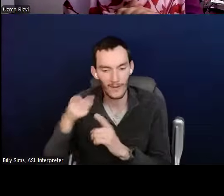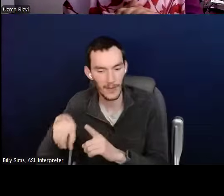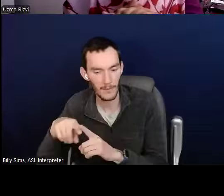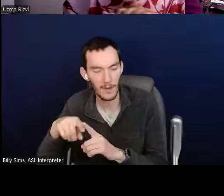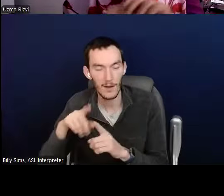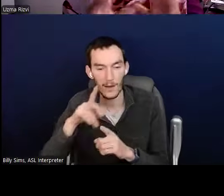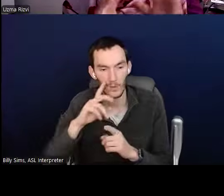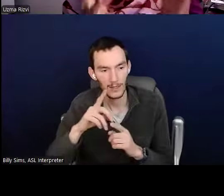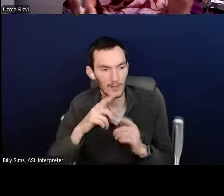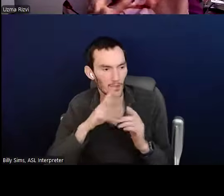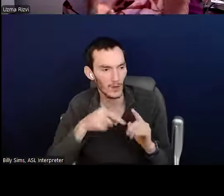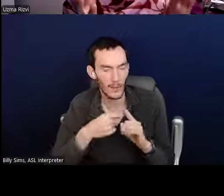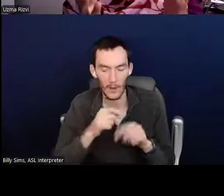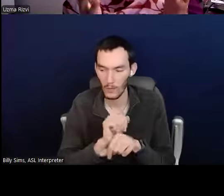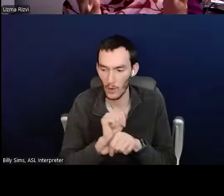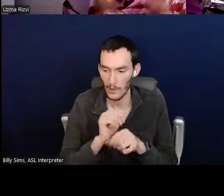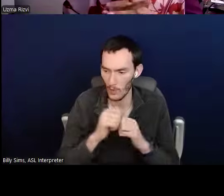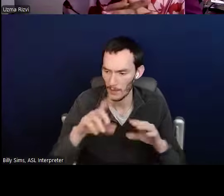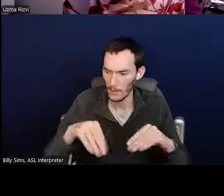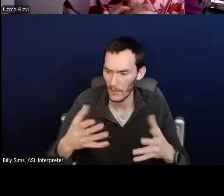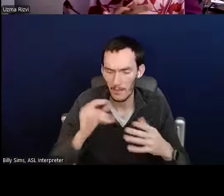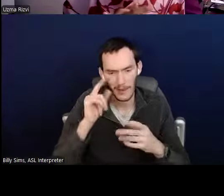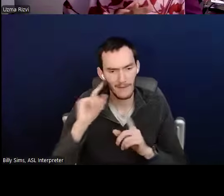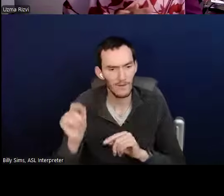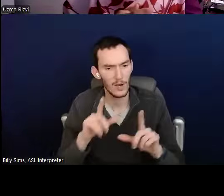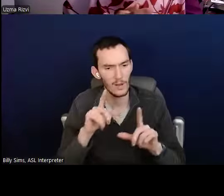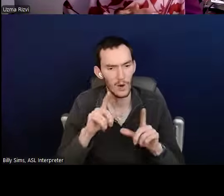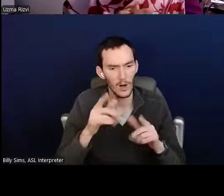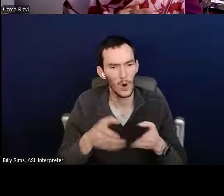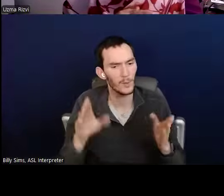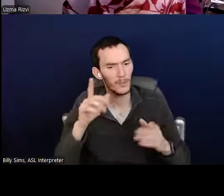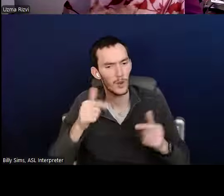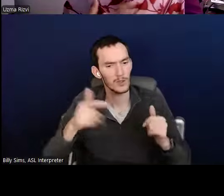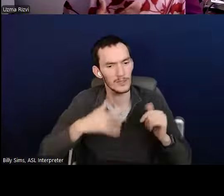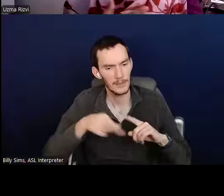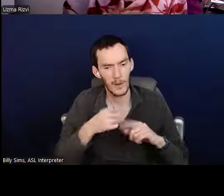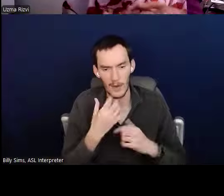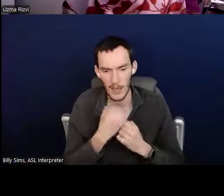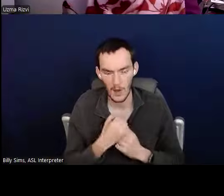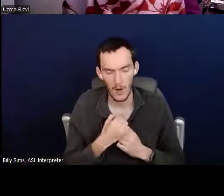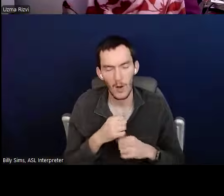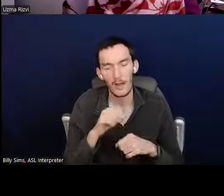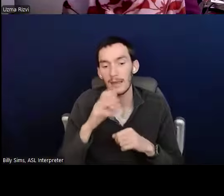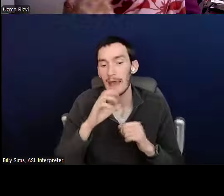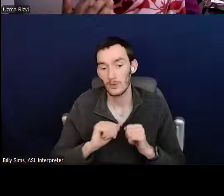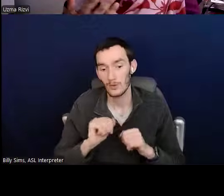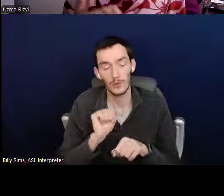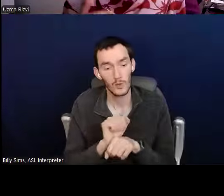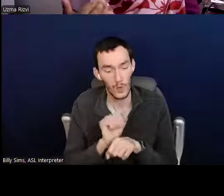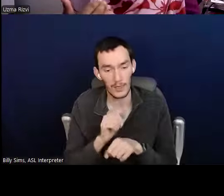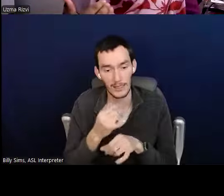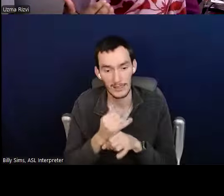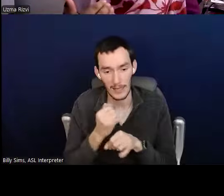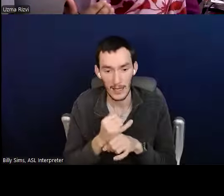it provided, but that framework really opened up a larger sense around care. The elders who had worked at the site over time implicitly